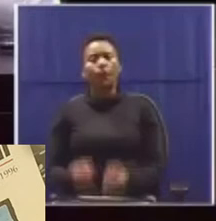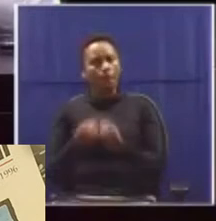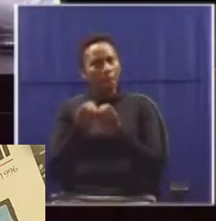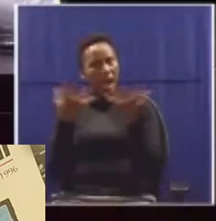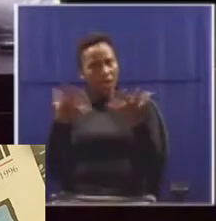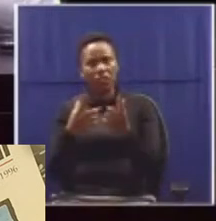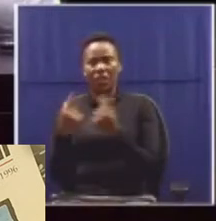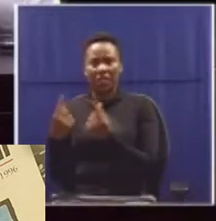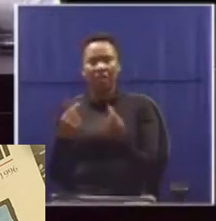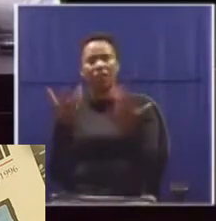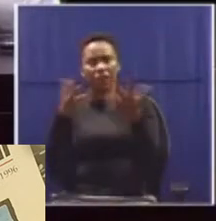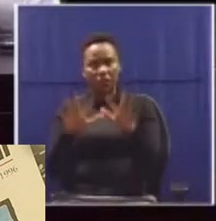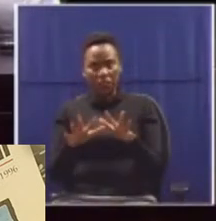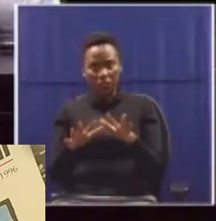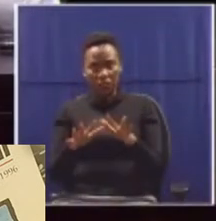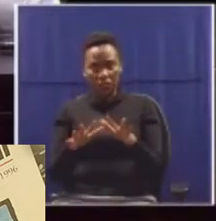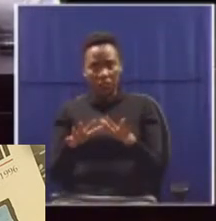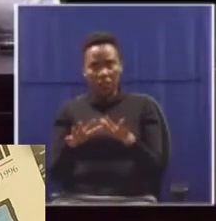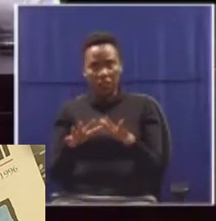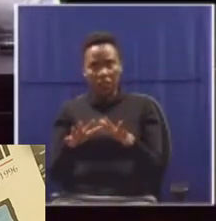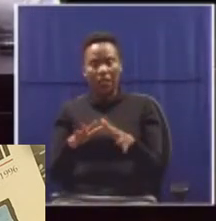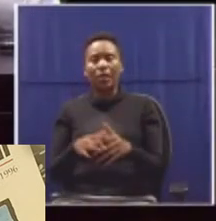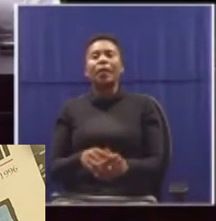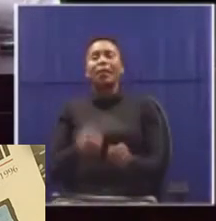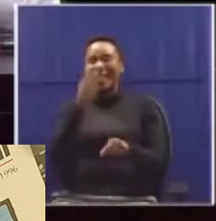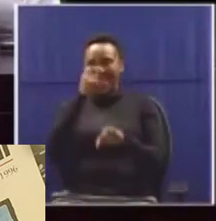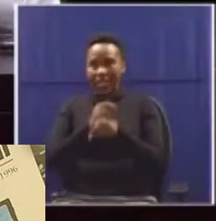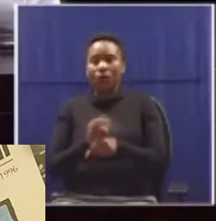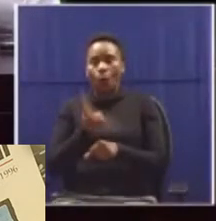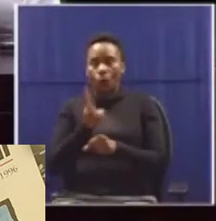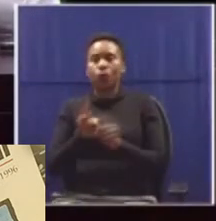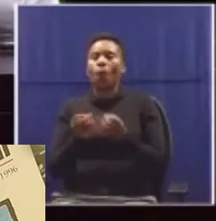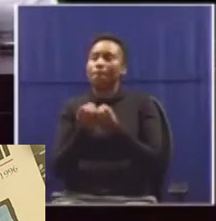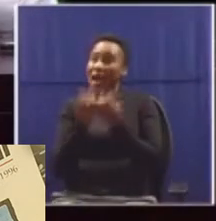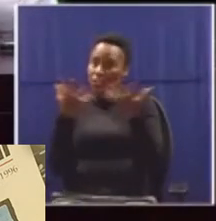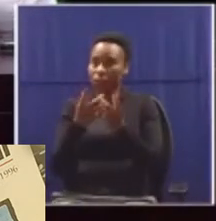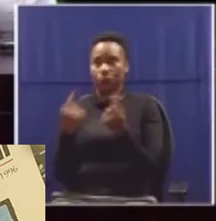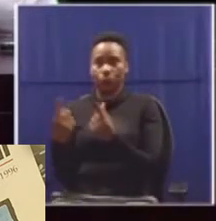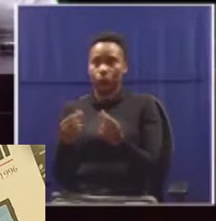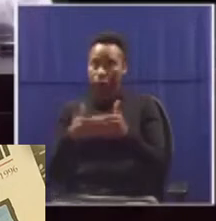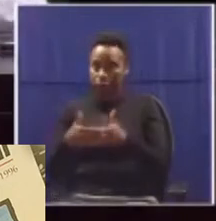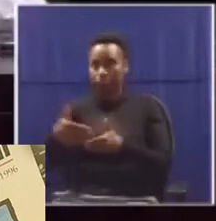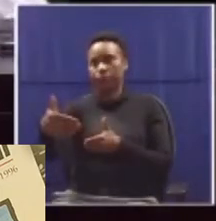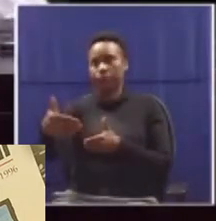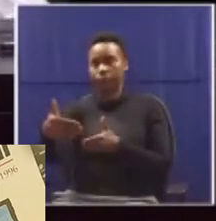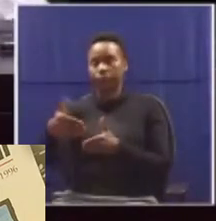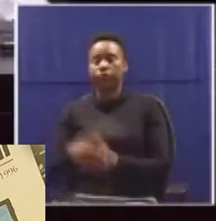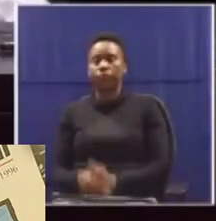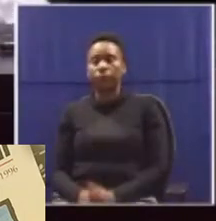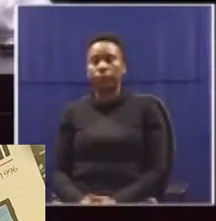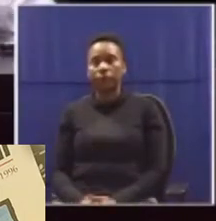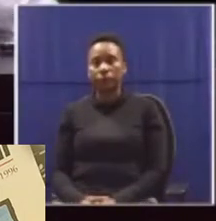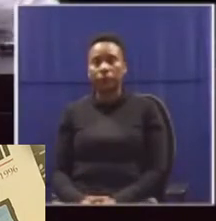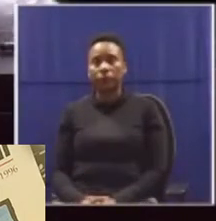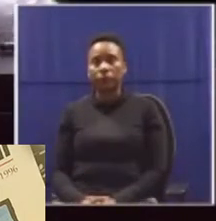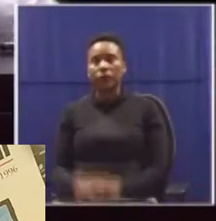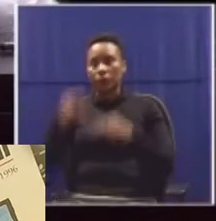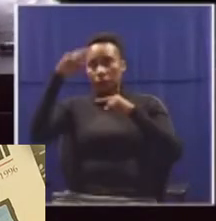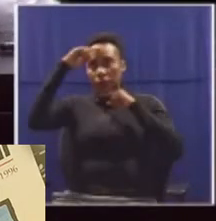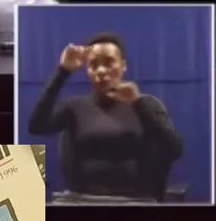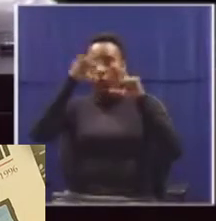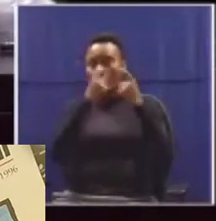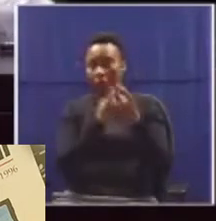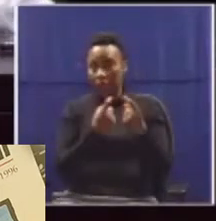done some much more still needs to be done for an equal Society the portfolio